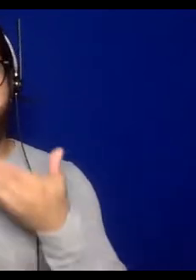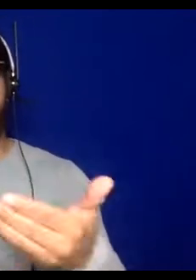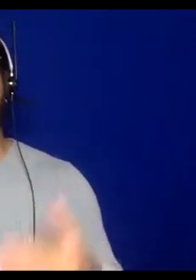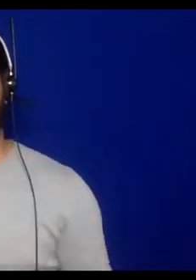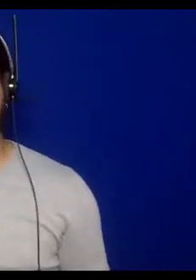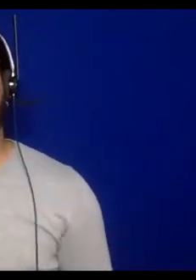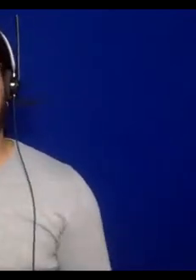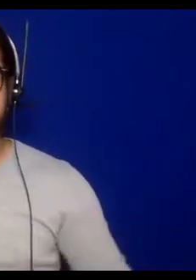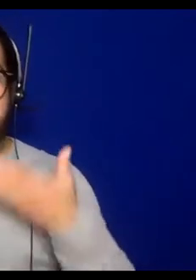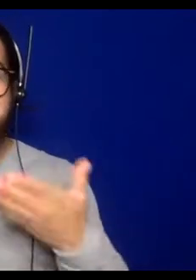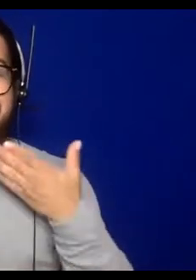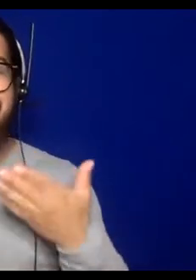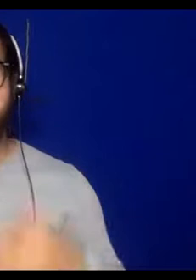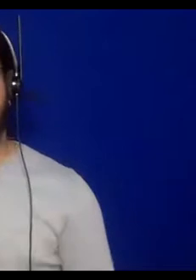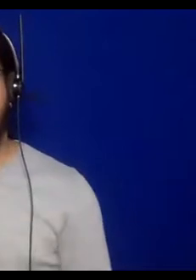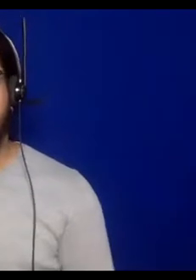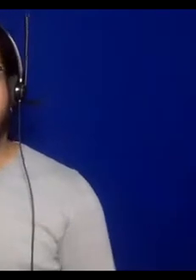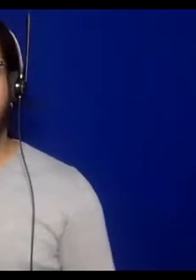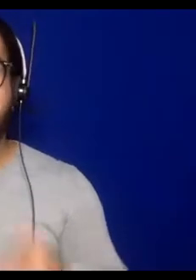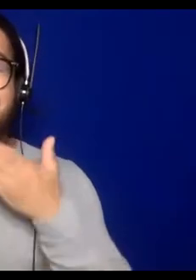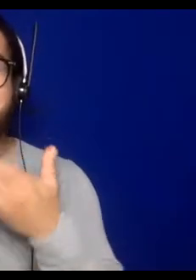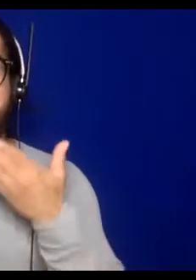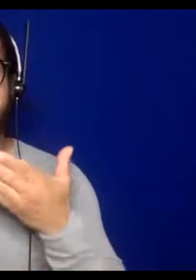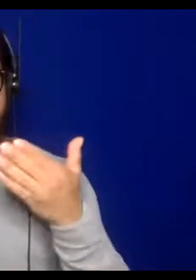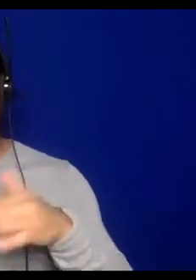Thanks so much, Adrian. Hi, Yeah. everybody.